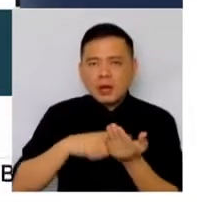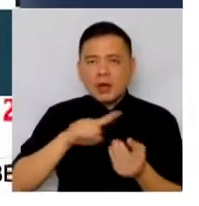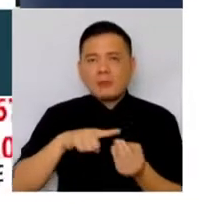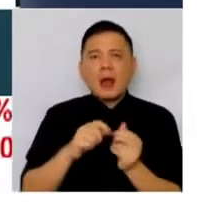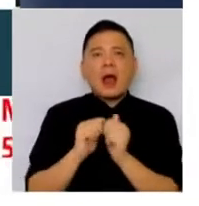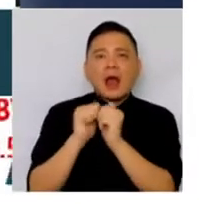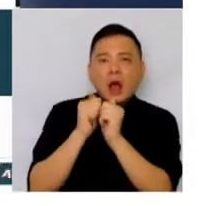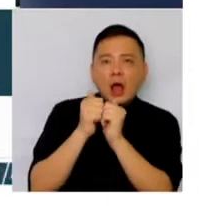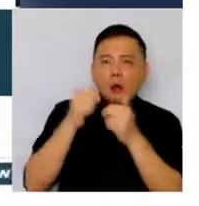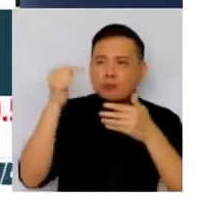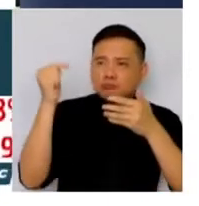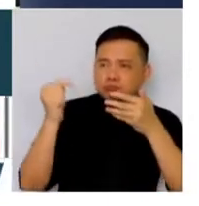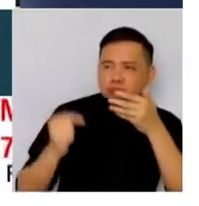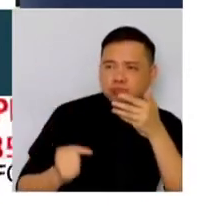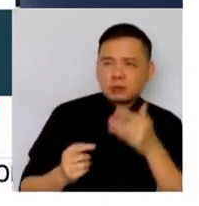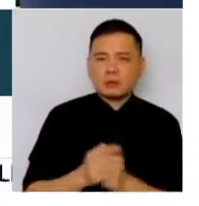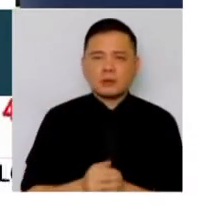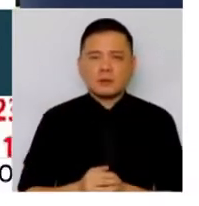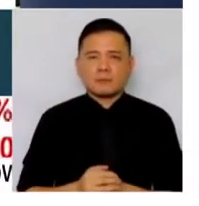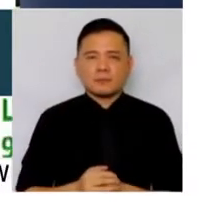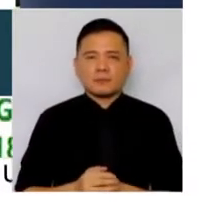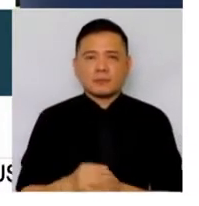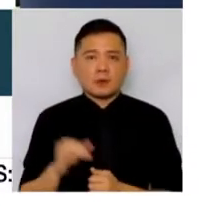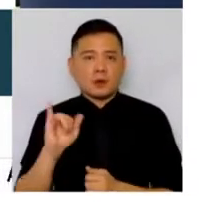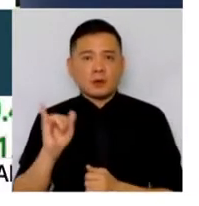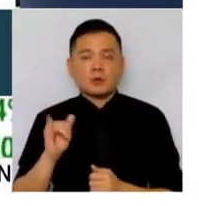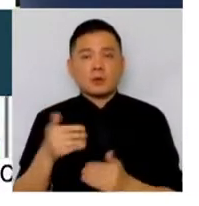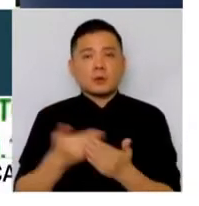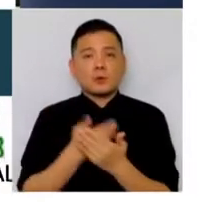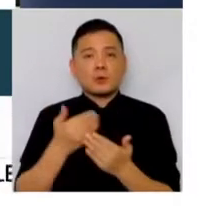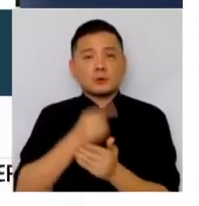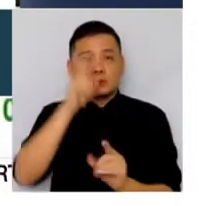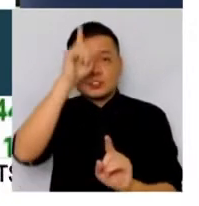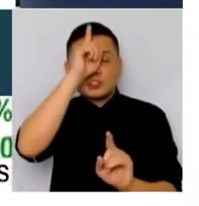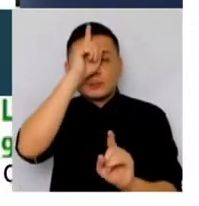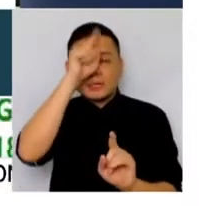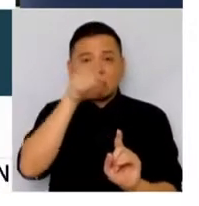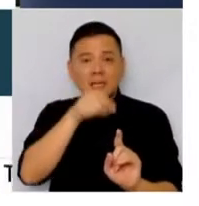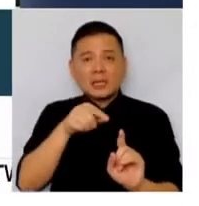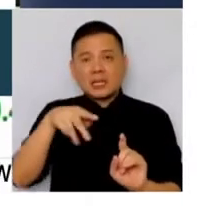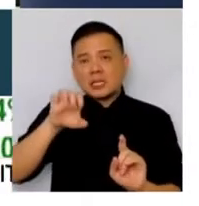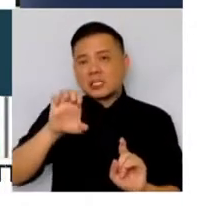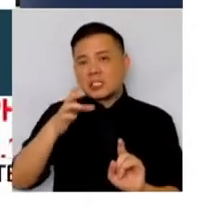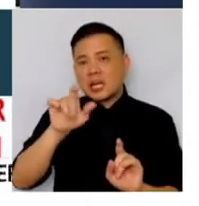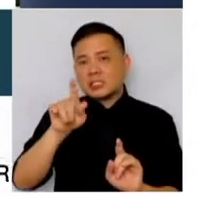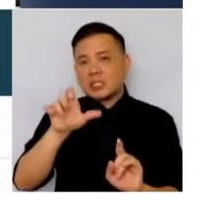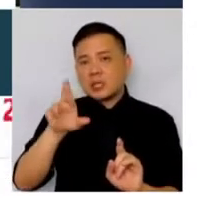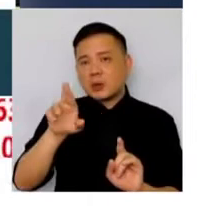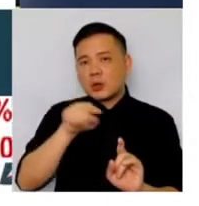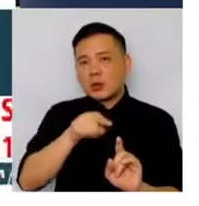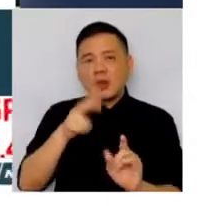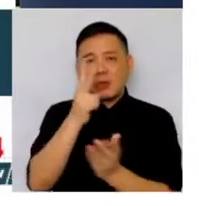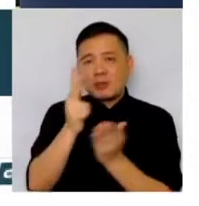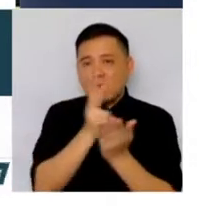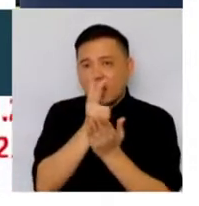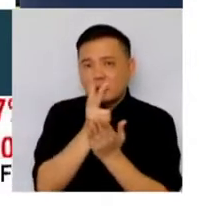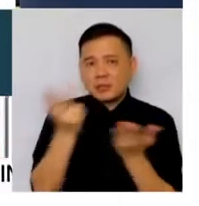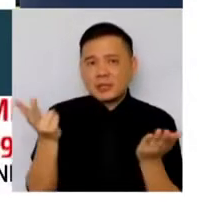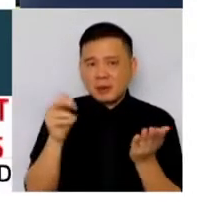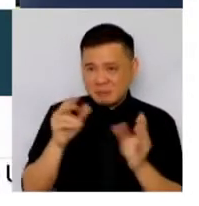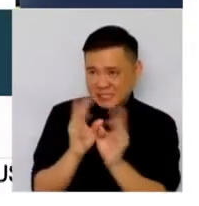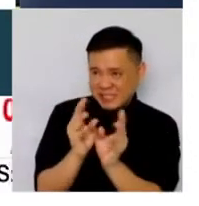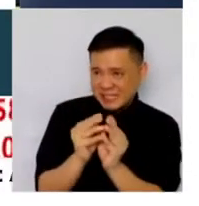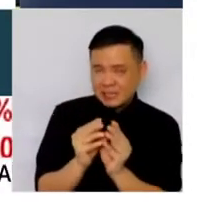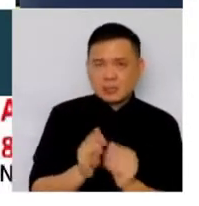real talk, and met with Scholz, the new chancellor of Germany, 3 hours. Okay, pay attention to these small